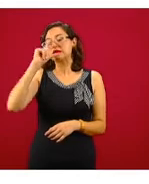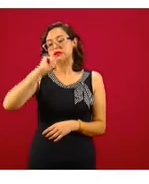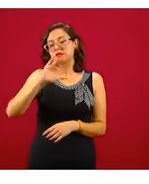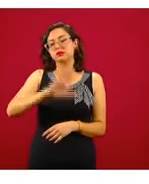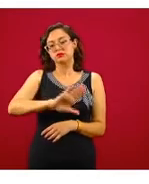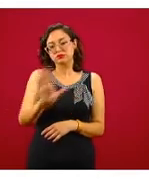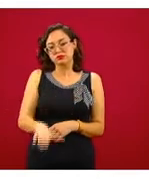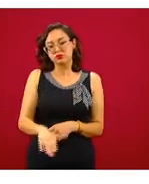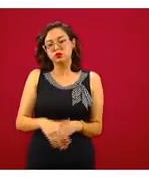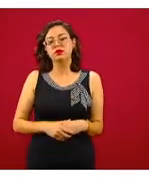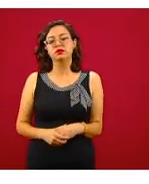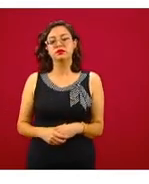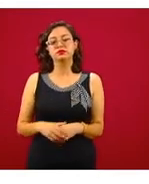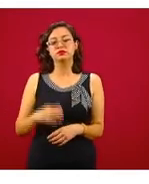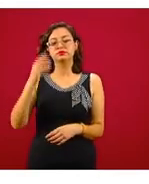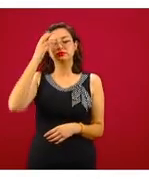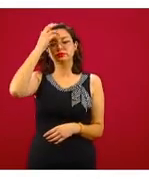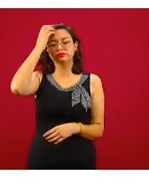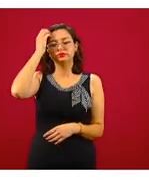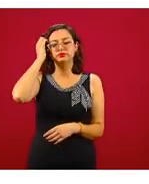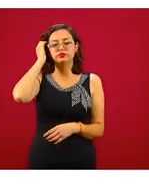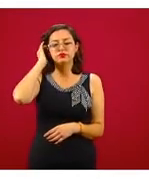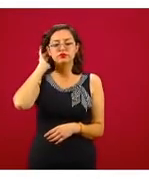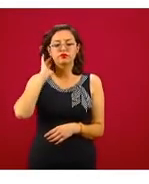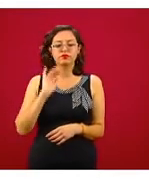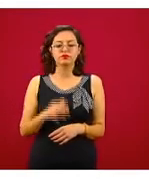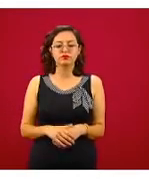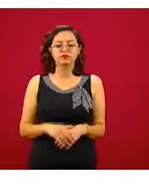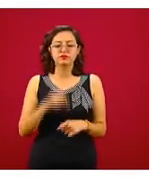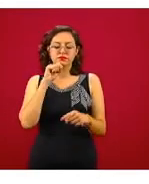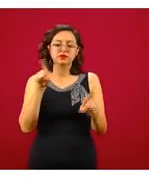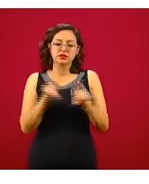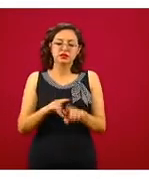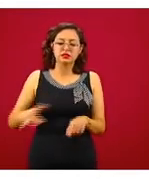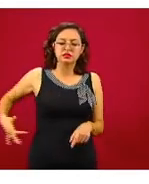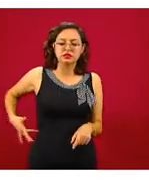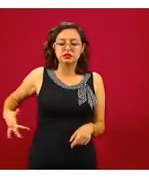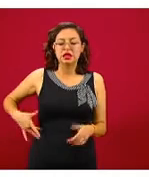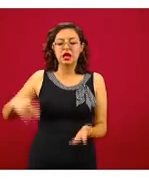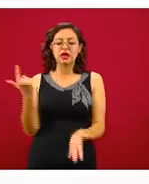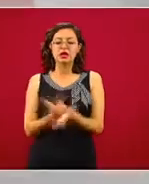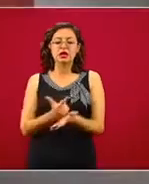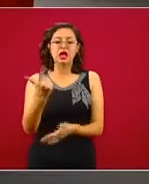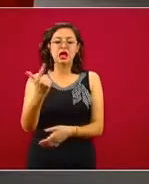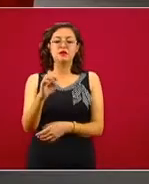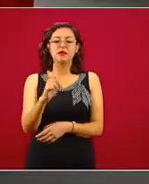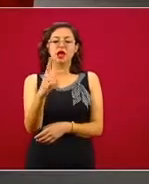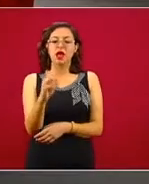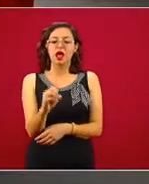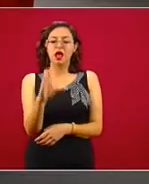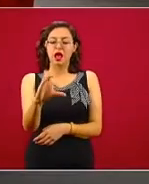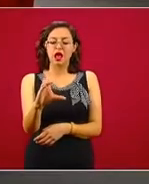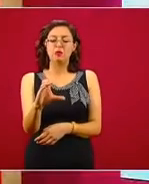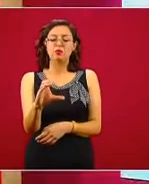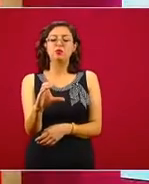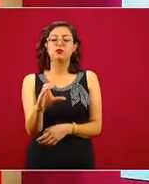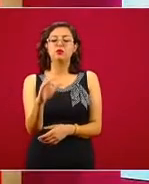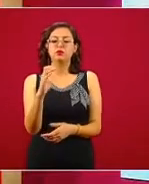is 9.2% rate. So 9.2% of the fatalities have been